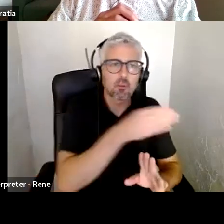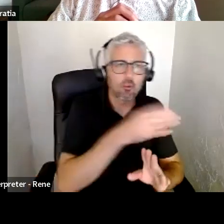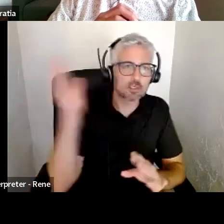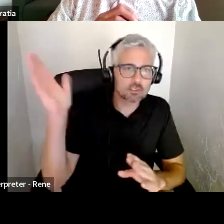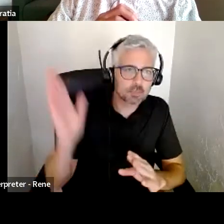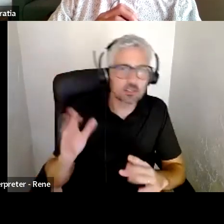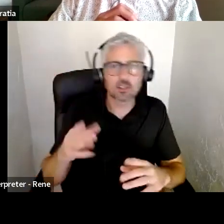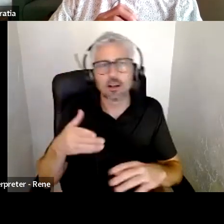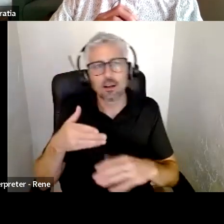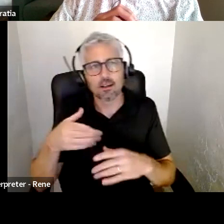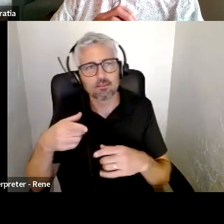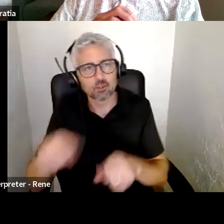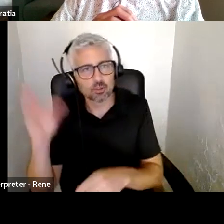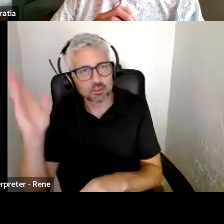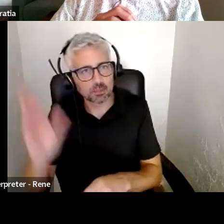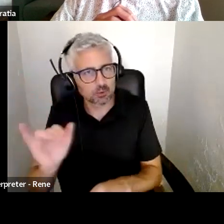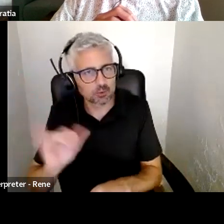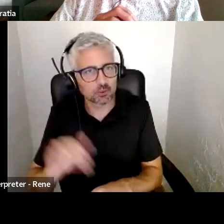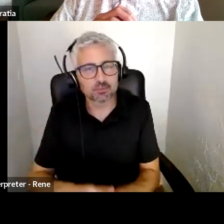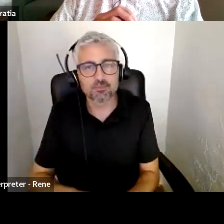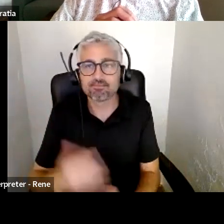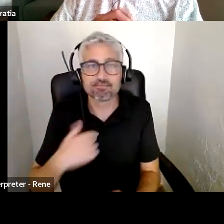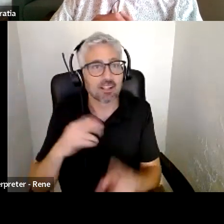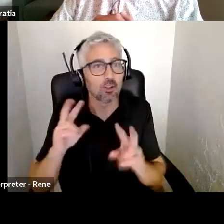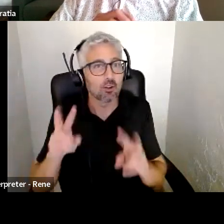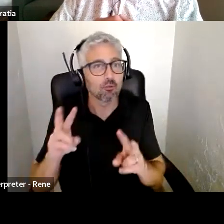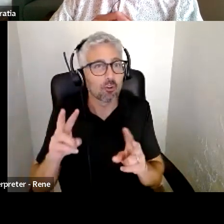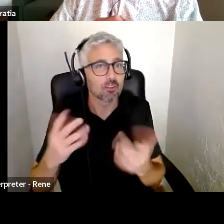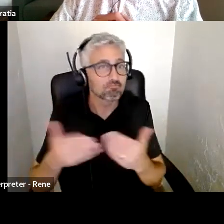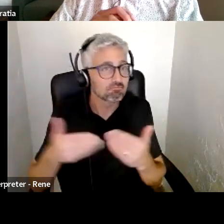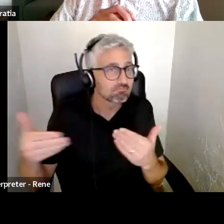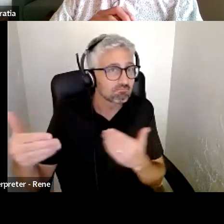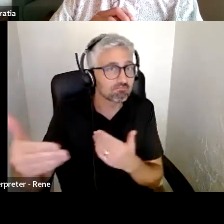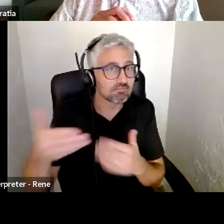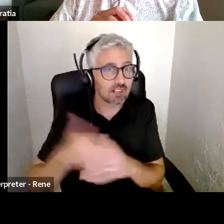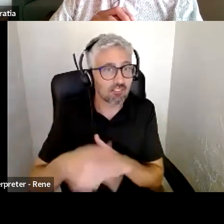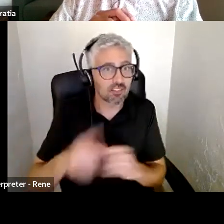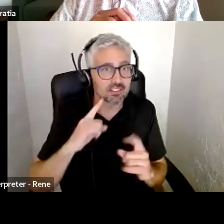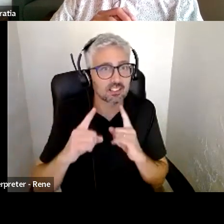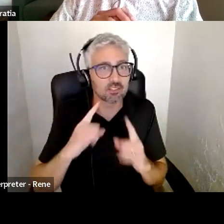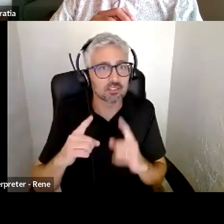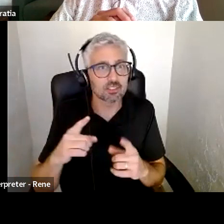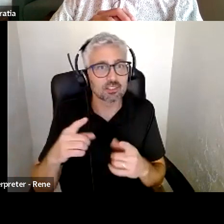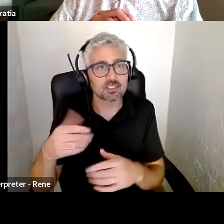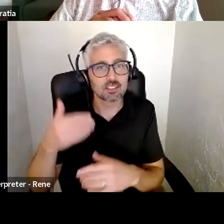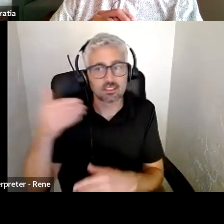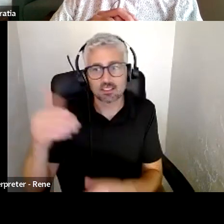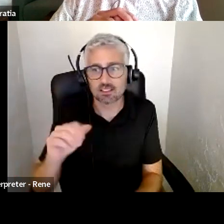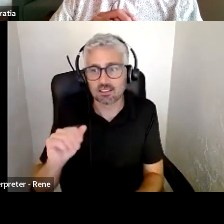our speakers. So looking forward to what's going to come out of the conversations here on August 31st